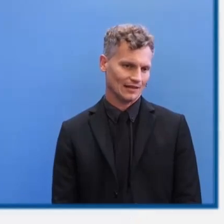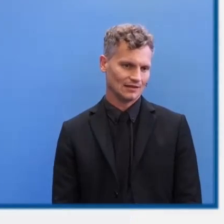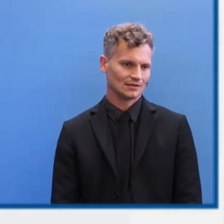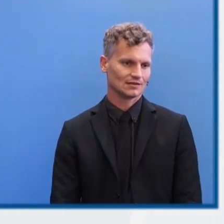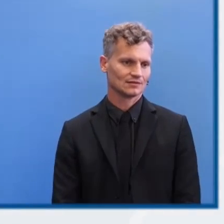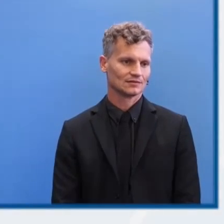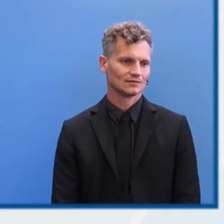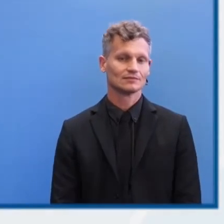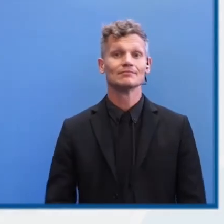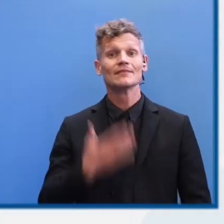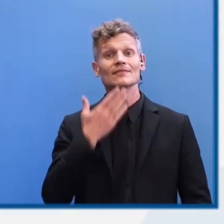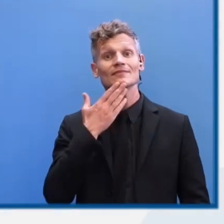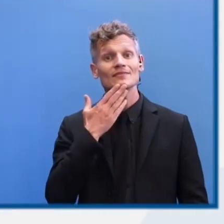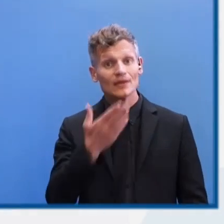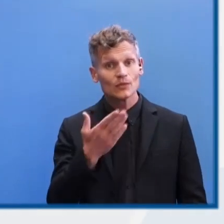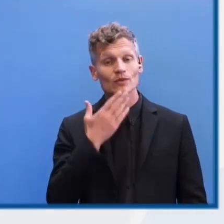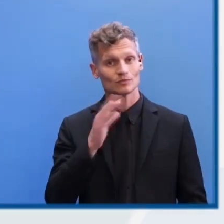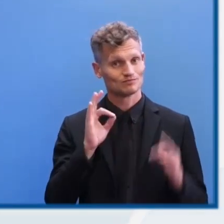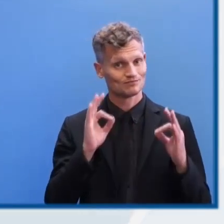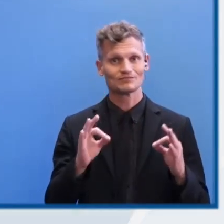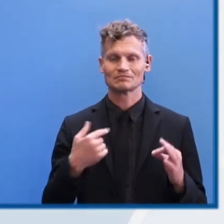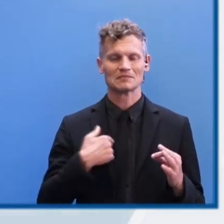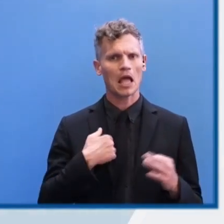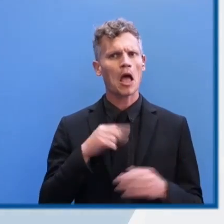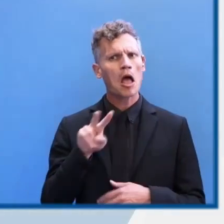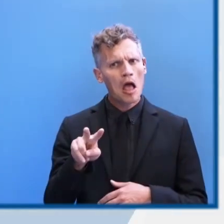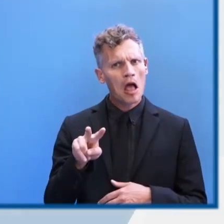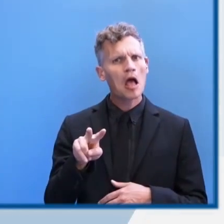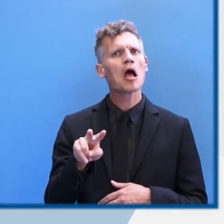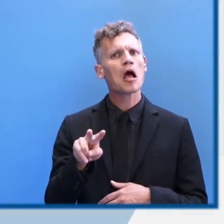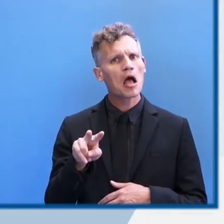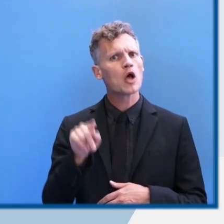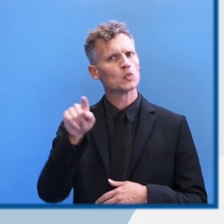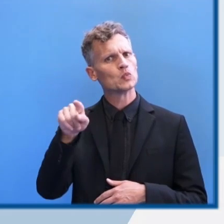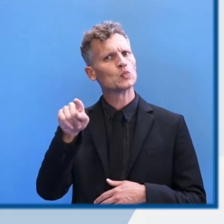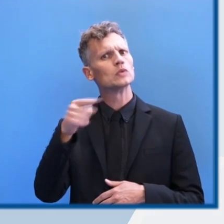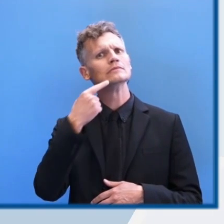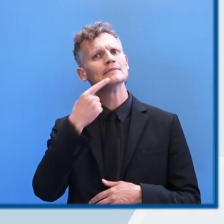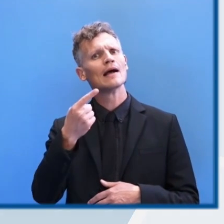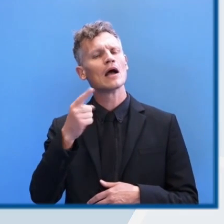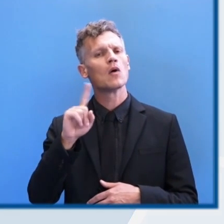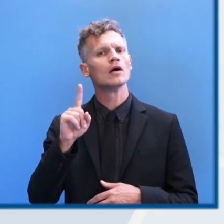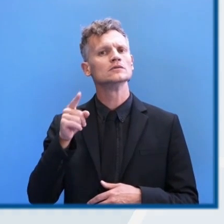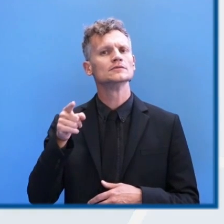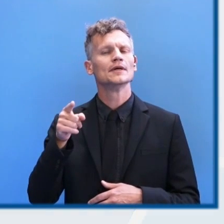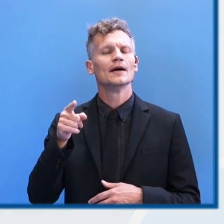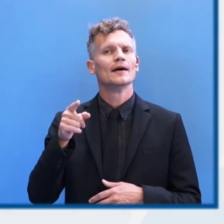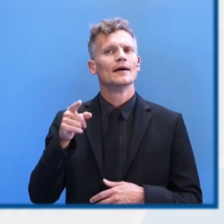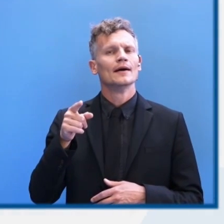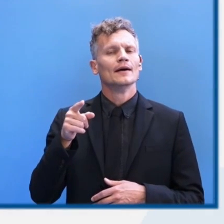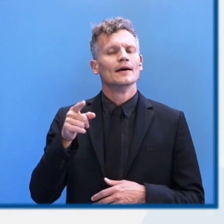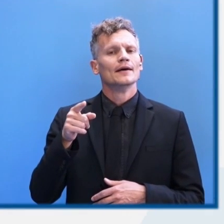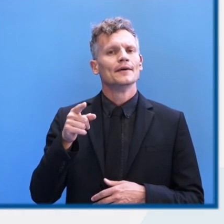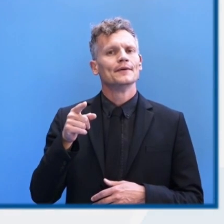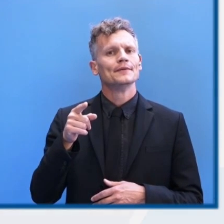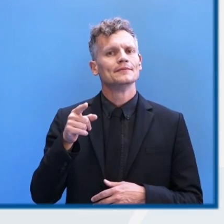Thank you very much, Olaf. I was intrigued by the point you made about the figuring